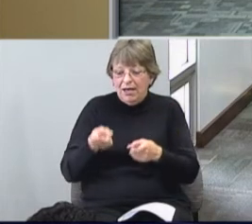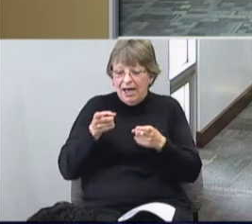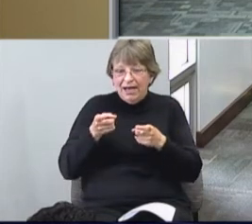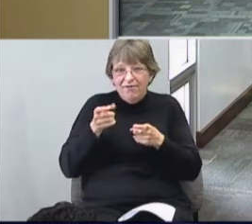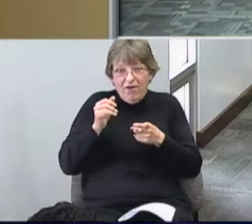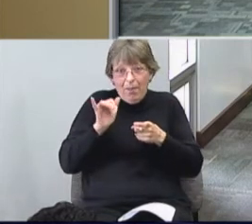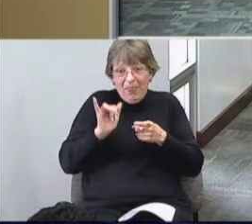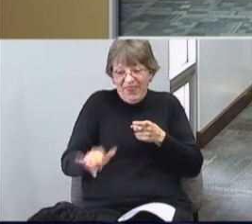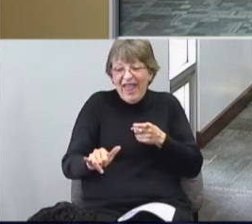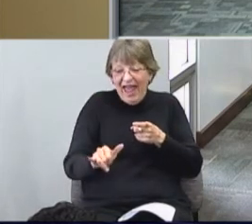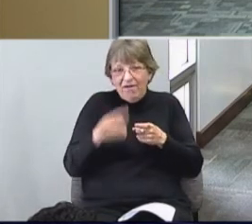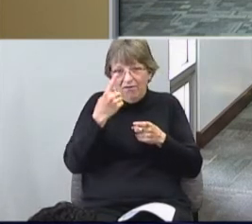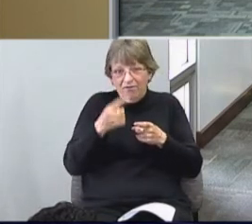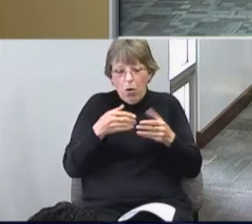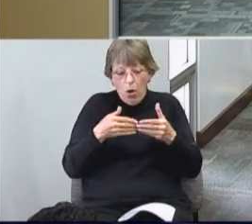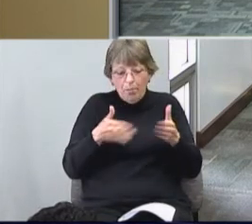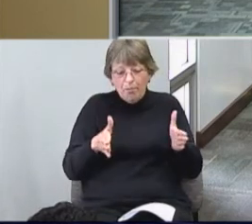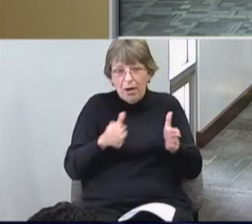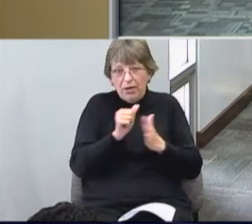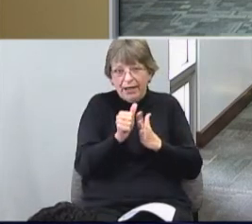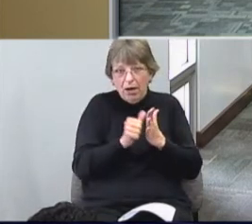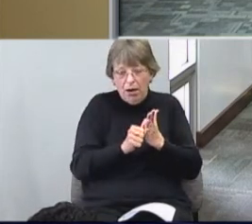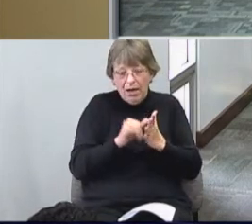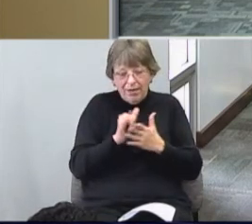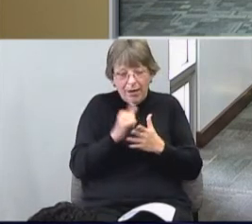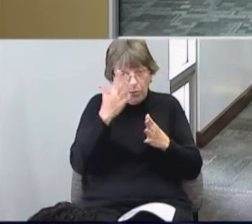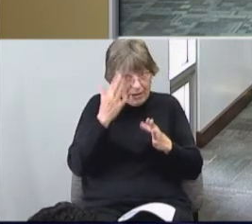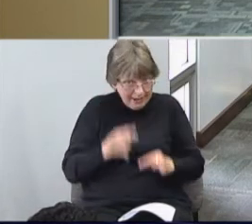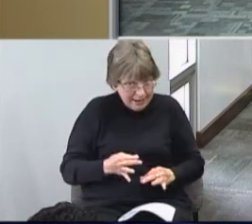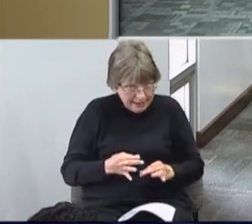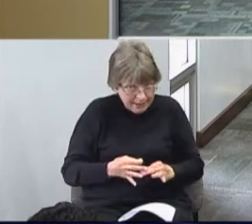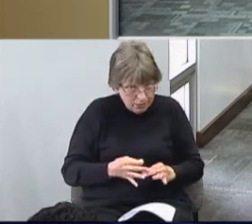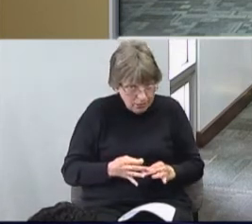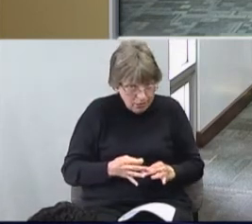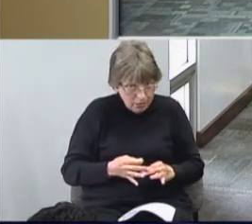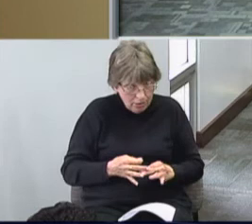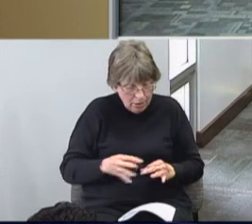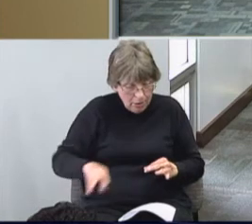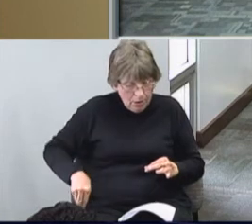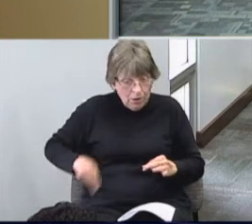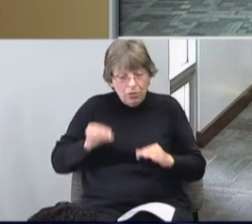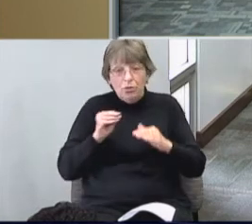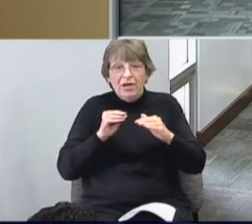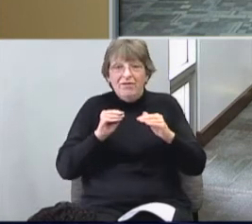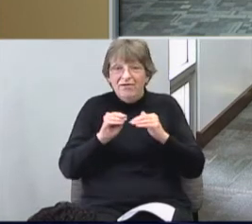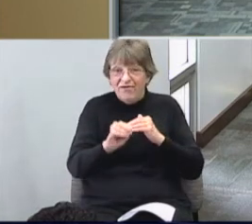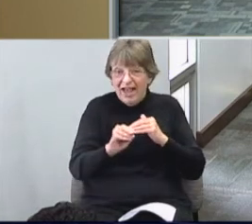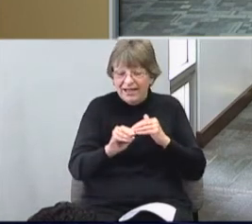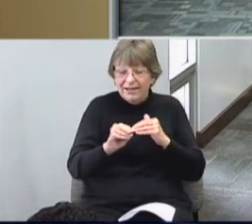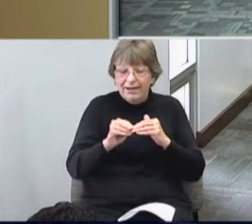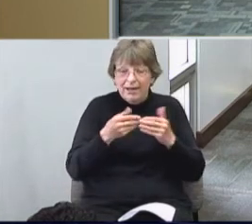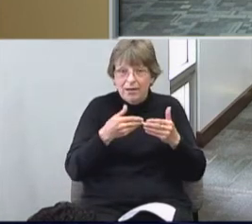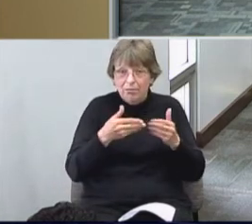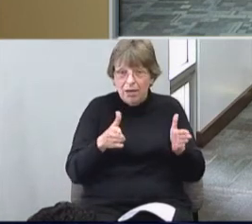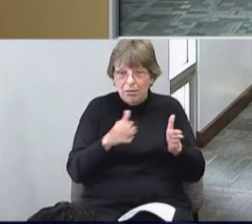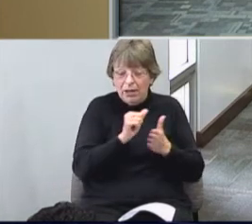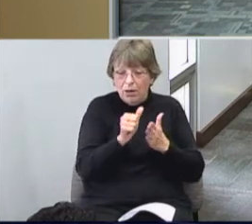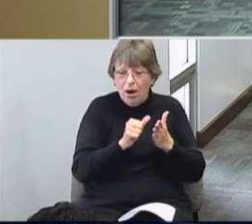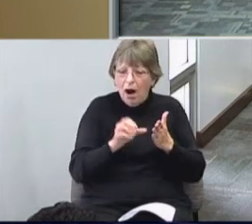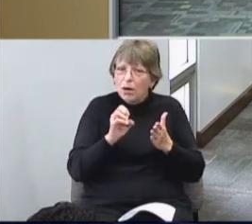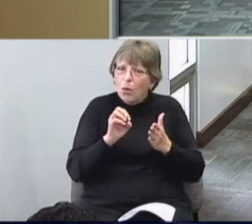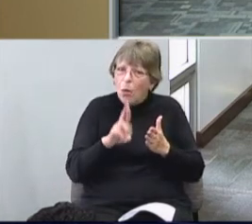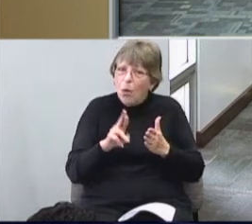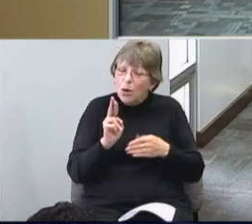art, and it would be a decision of whether to invest in the public art, or that portion could be